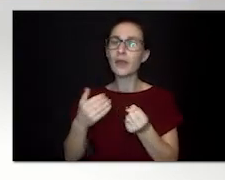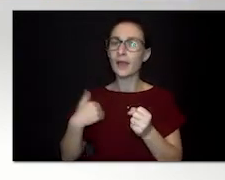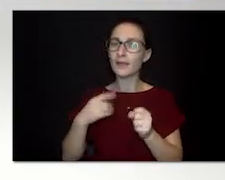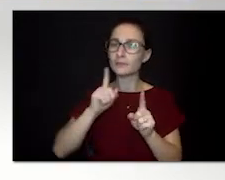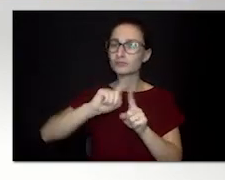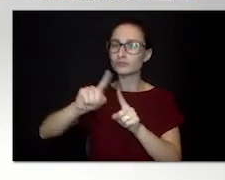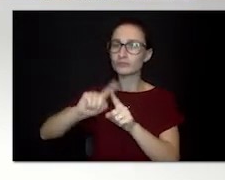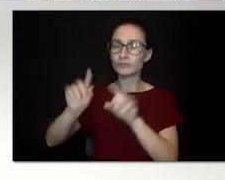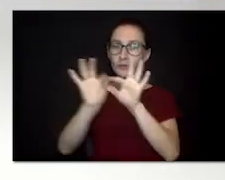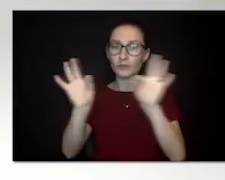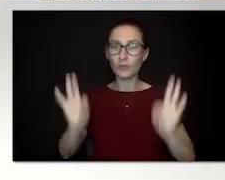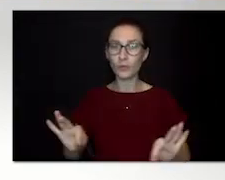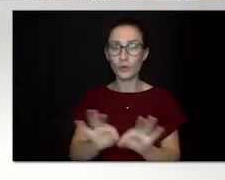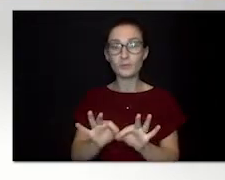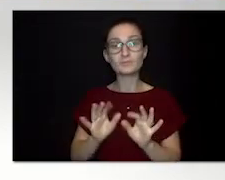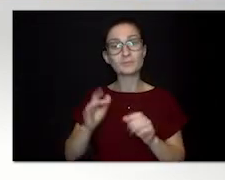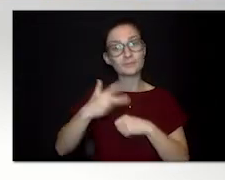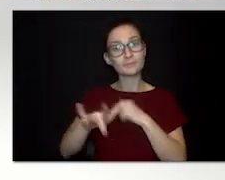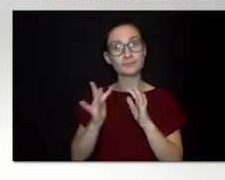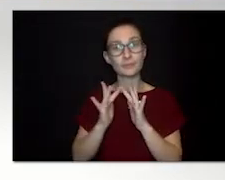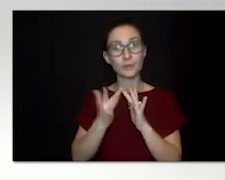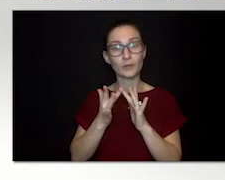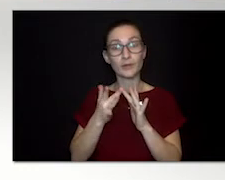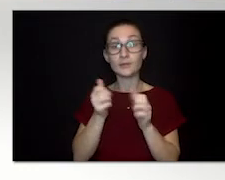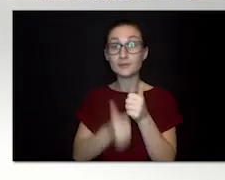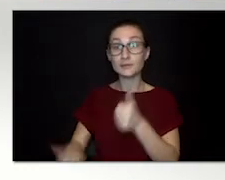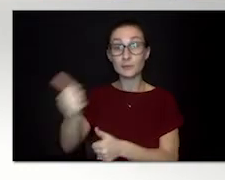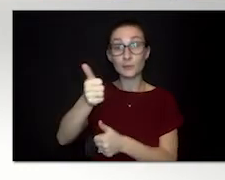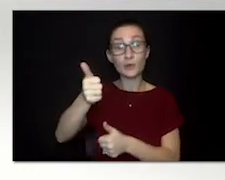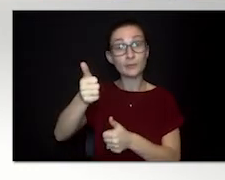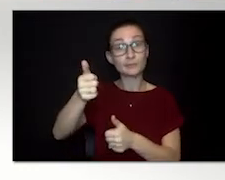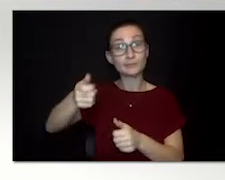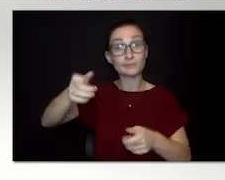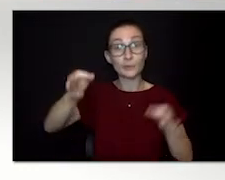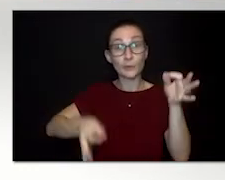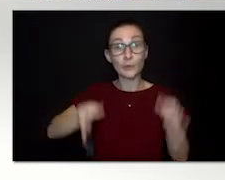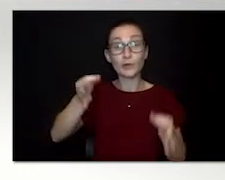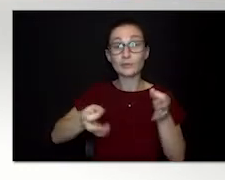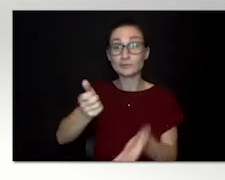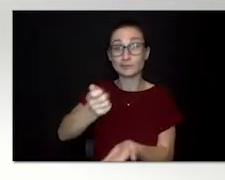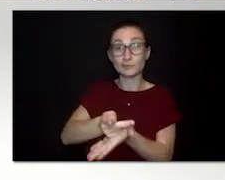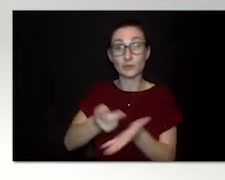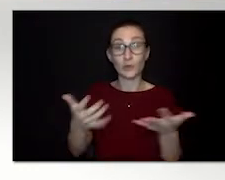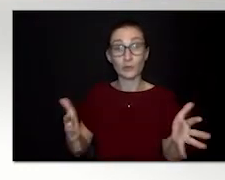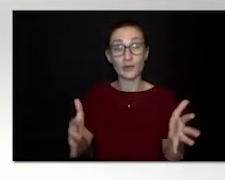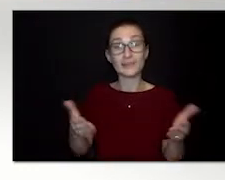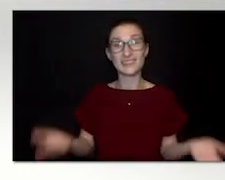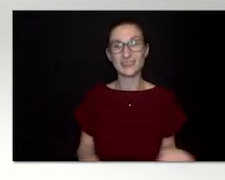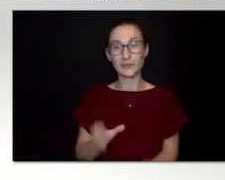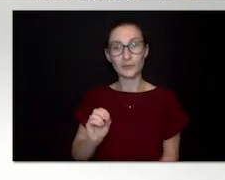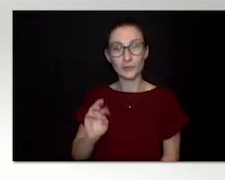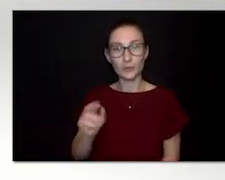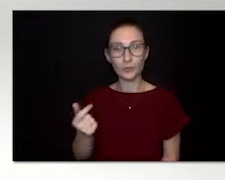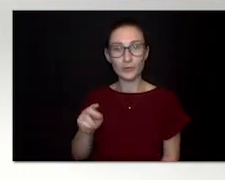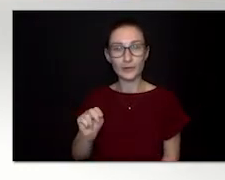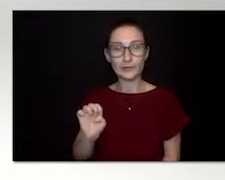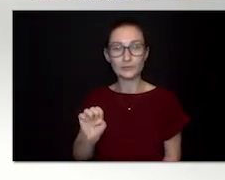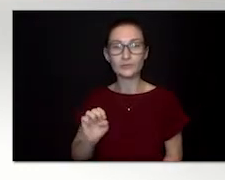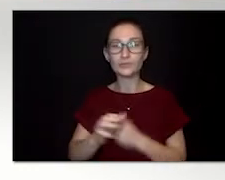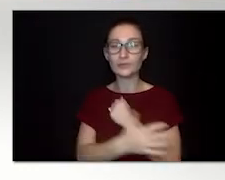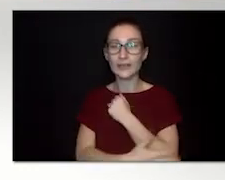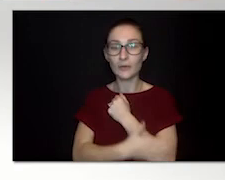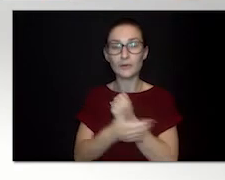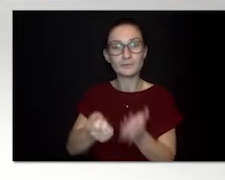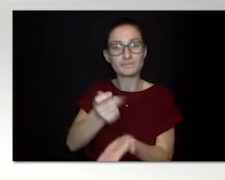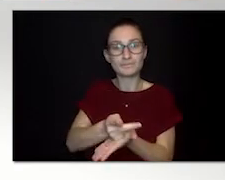forms that you can find online that have been approved by the Supreme Court. The Orange County Courthouse has approved them. So they really do